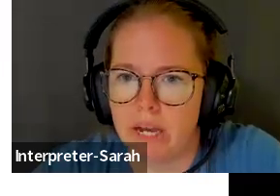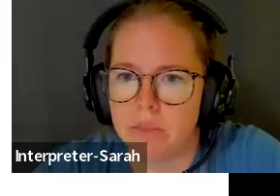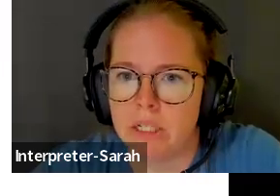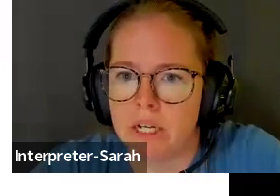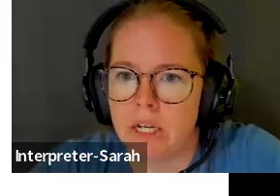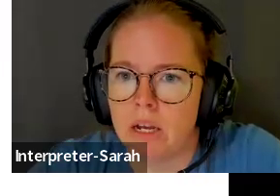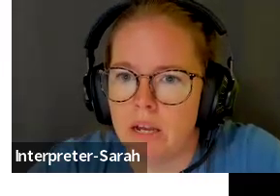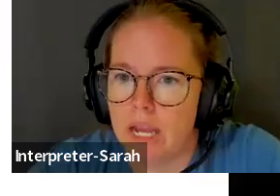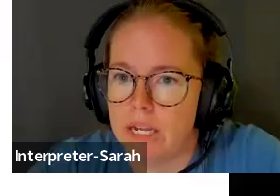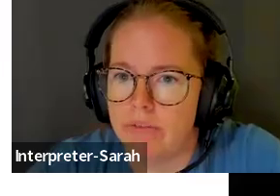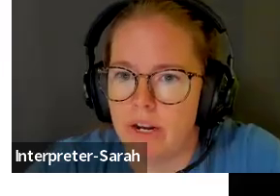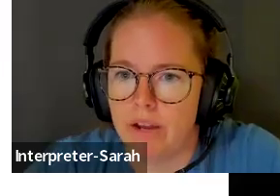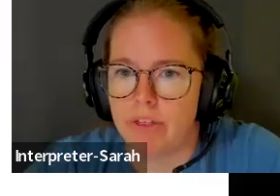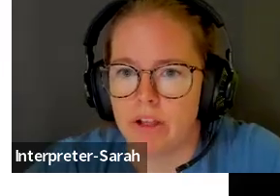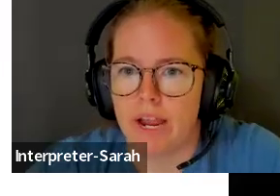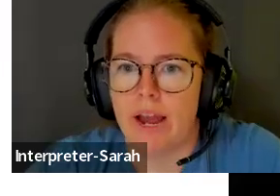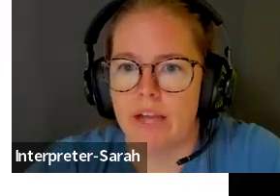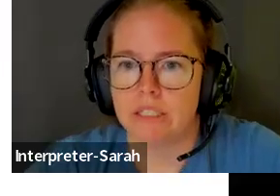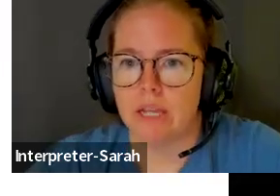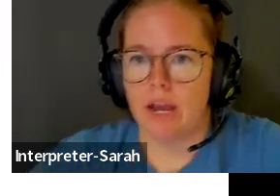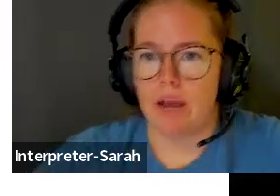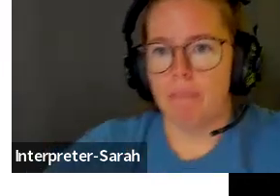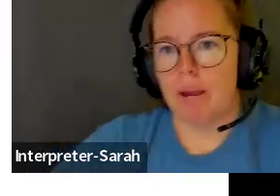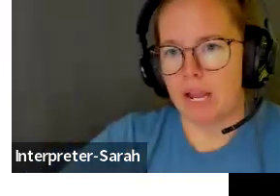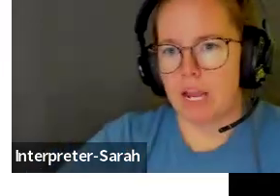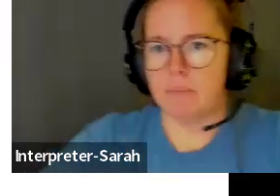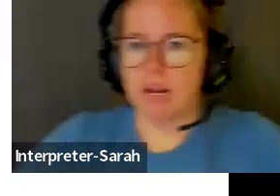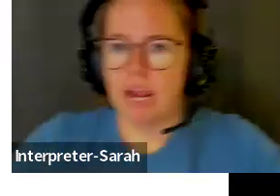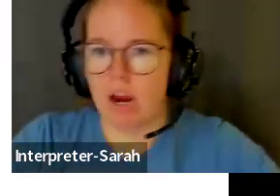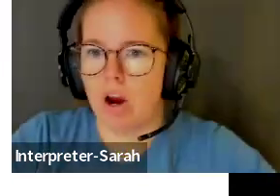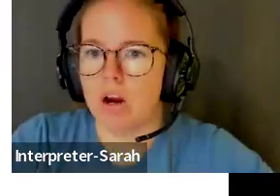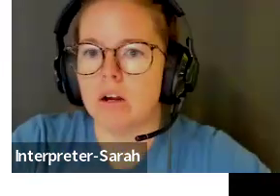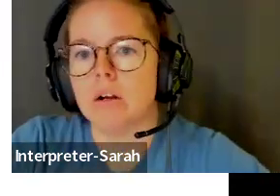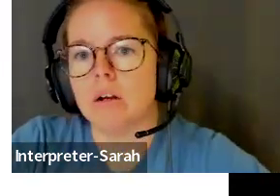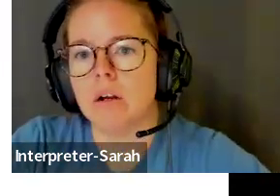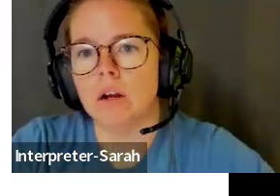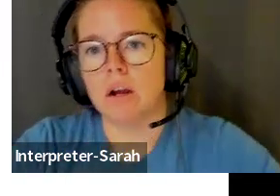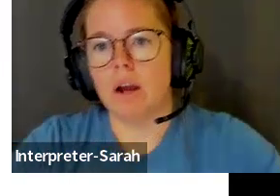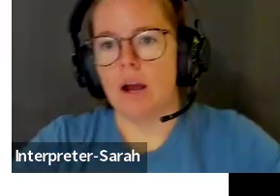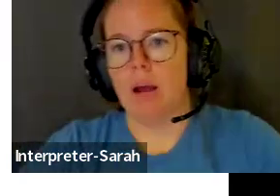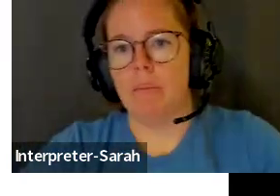we accept. And even if the client has Medicaid, Medicare,